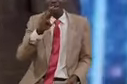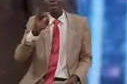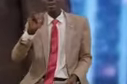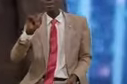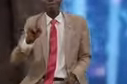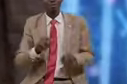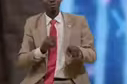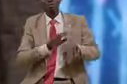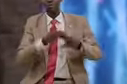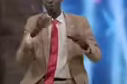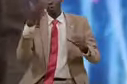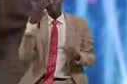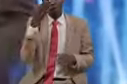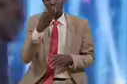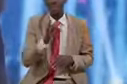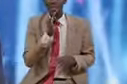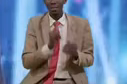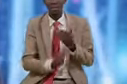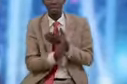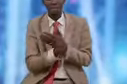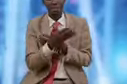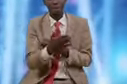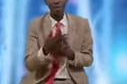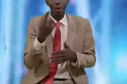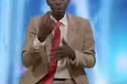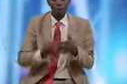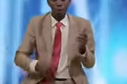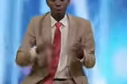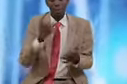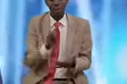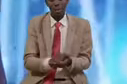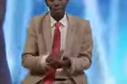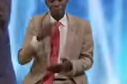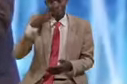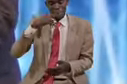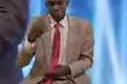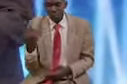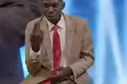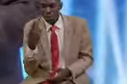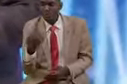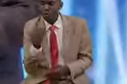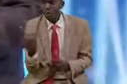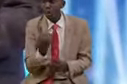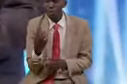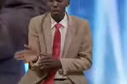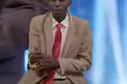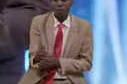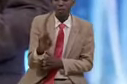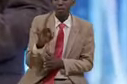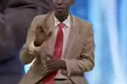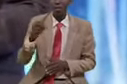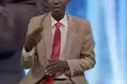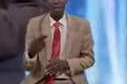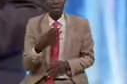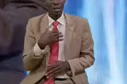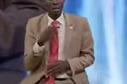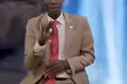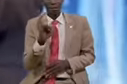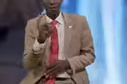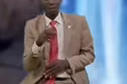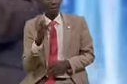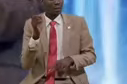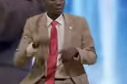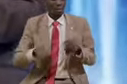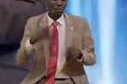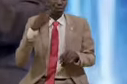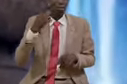danger there. All the rabbit can see is the bait. All the fish can see. The fish cannot see the hook. All he